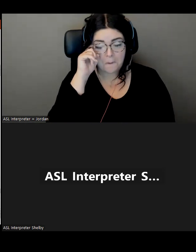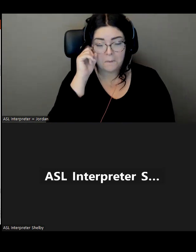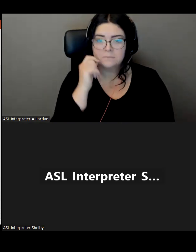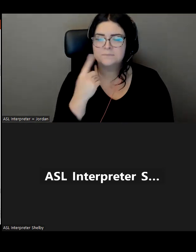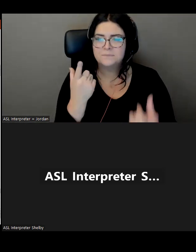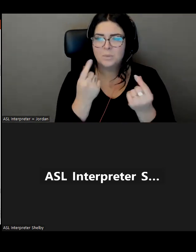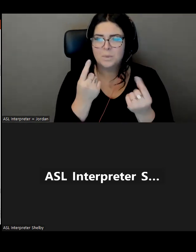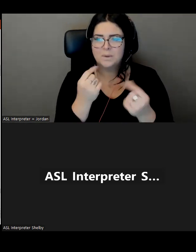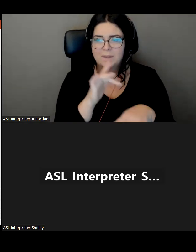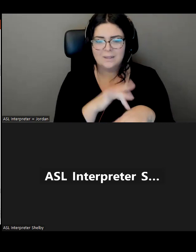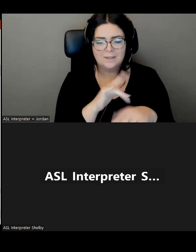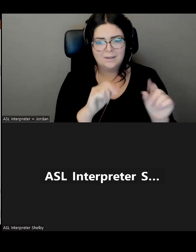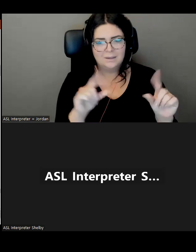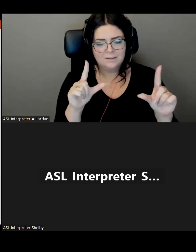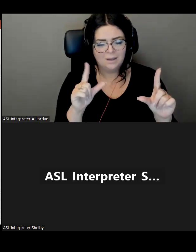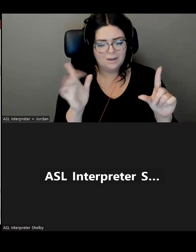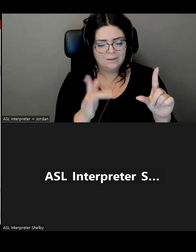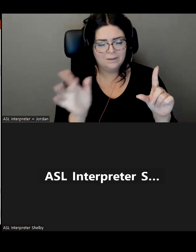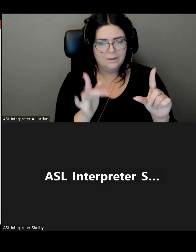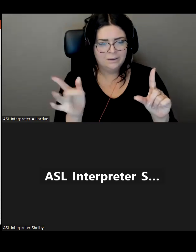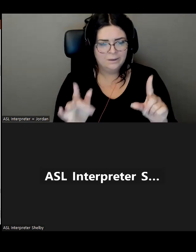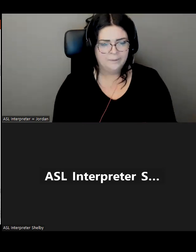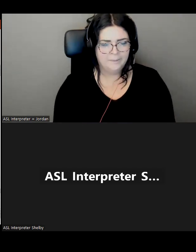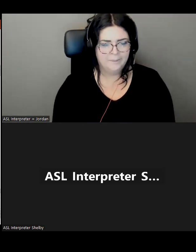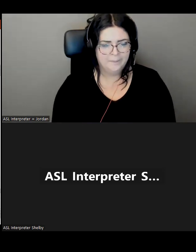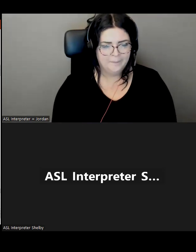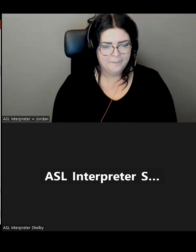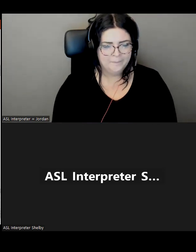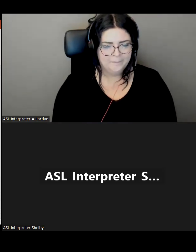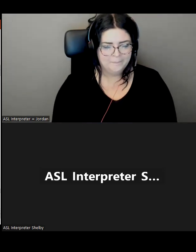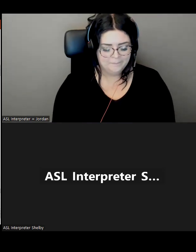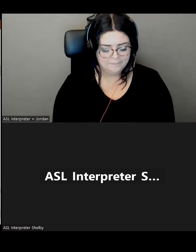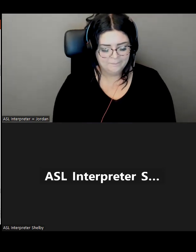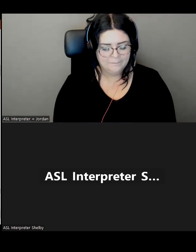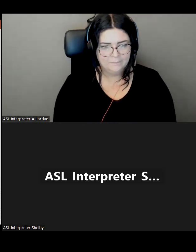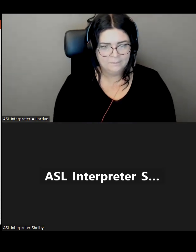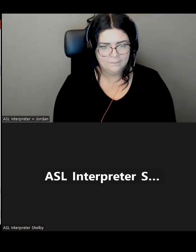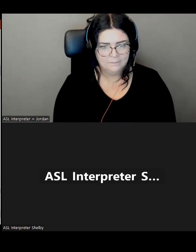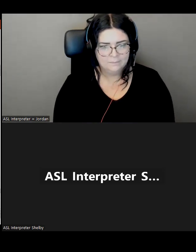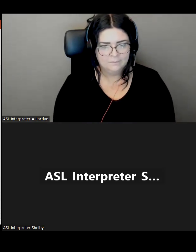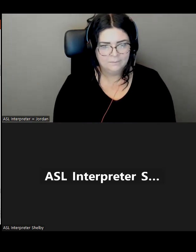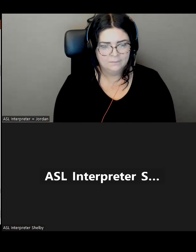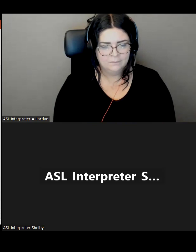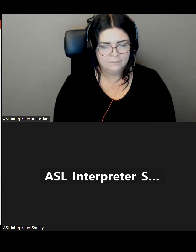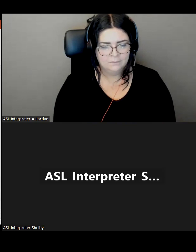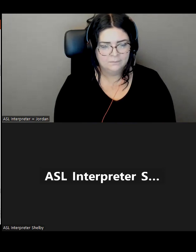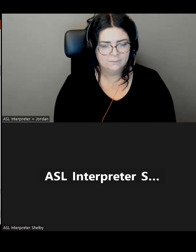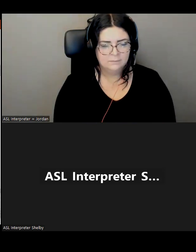Slideshow. And let's just pick a different screen, see if that will work. When I go to share, stop